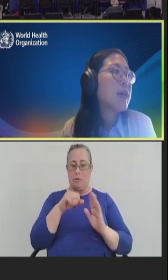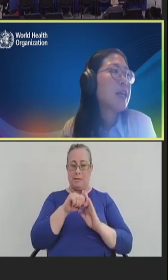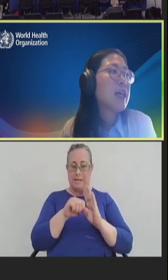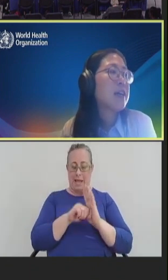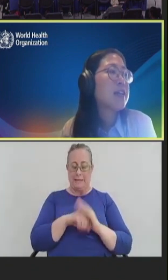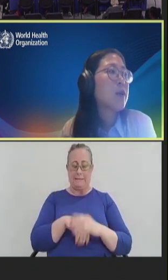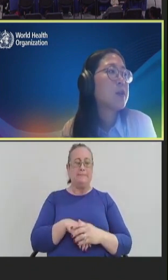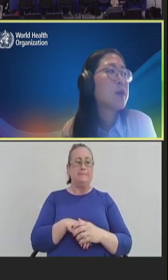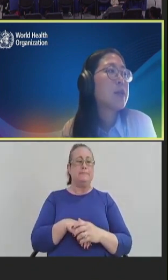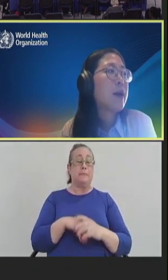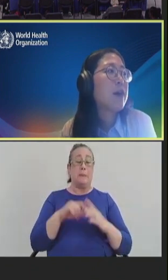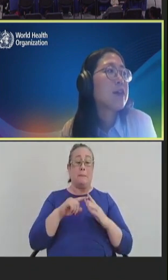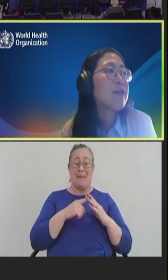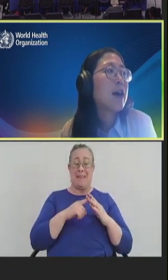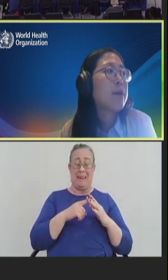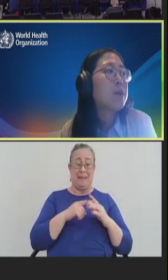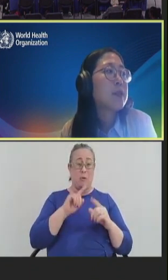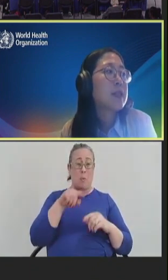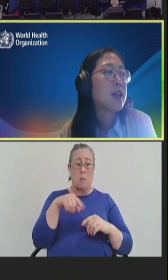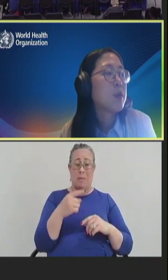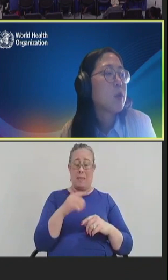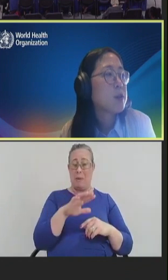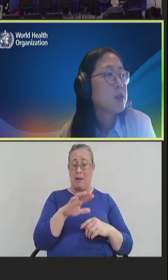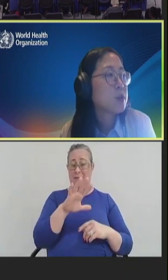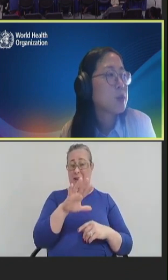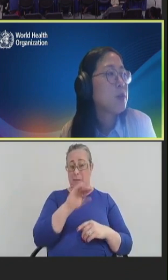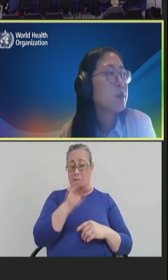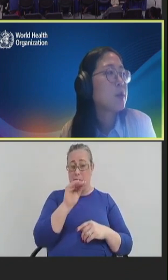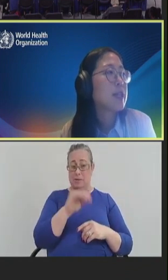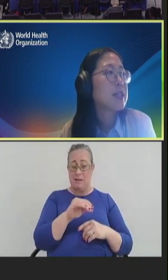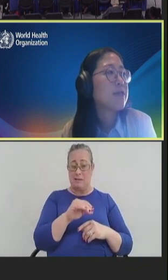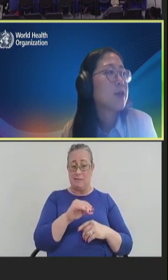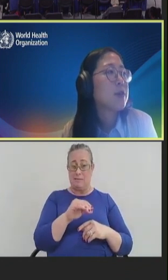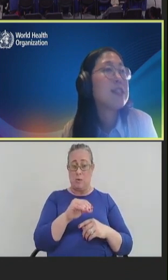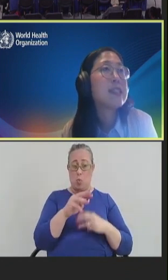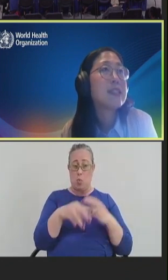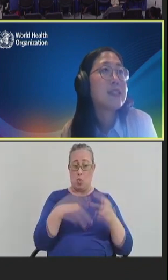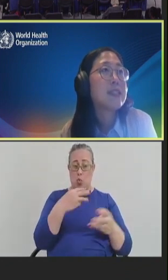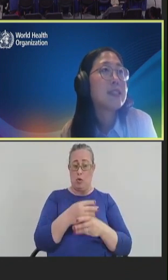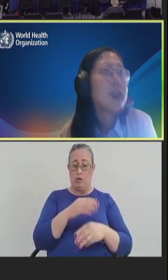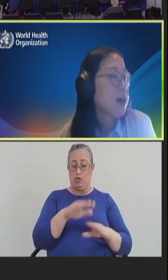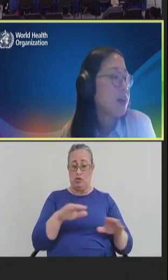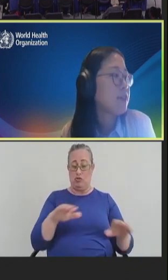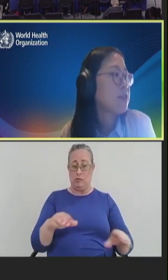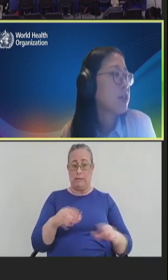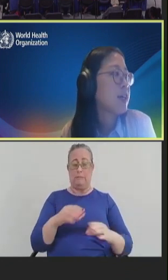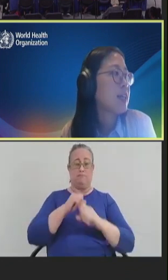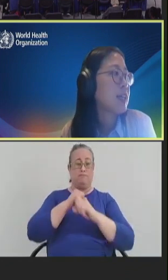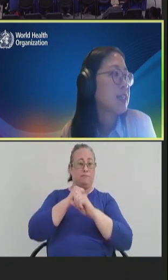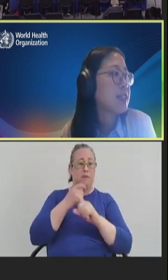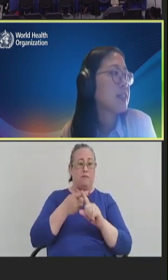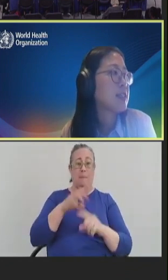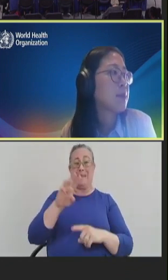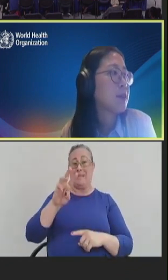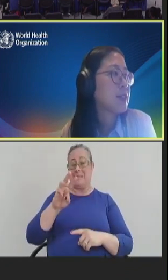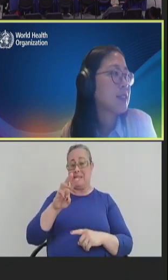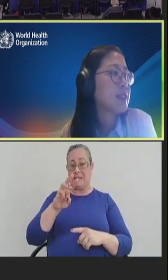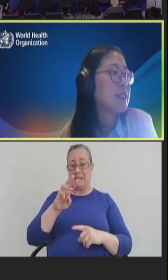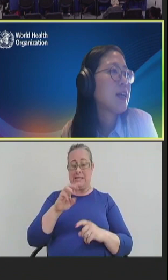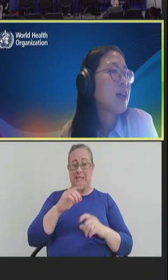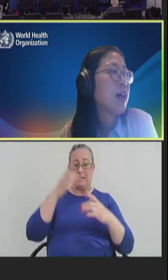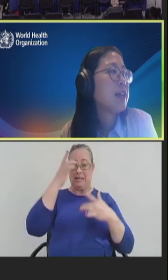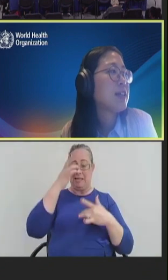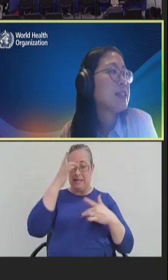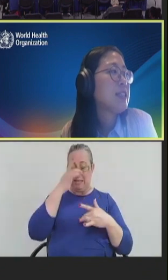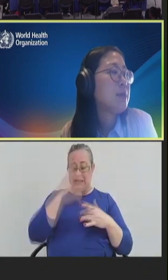In the beginning, there was only about 5% of the world's children were protected from 6 diseases, diphtheria, tetanus, and